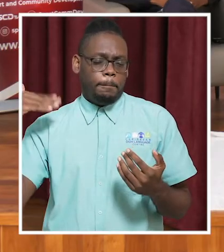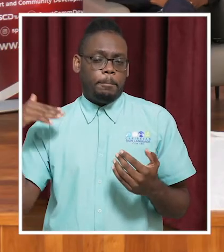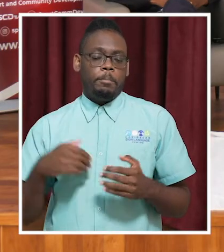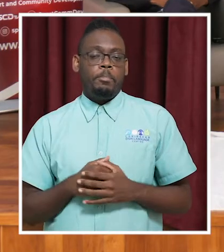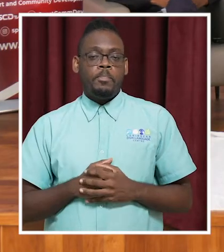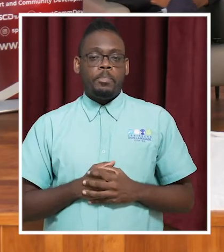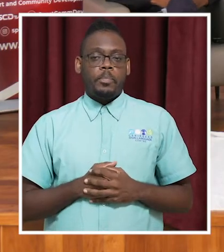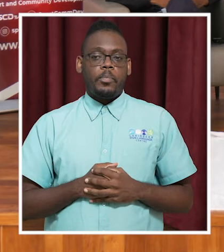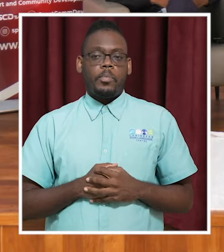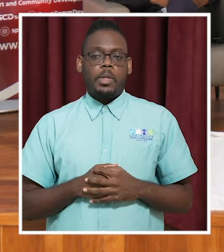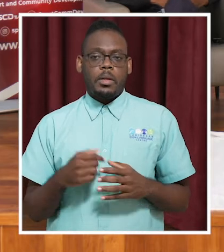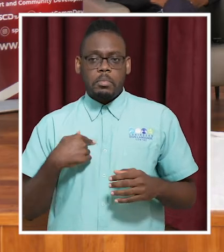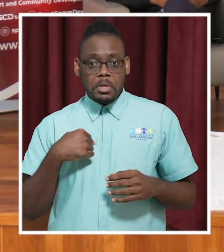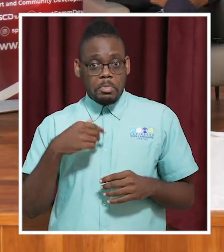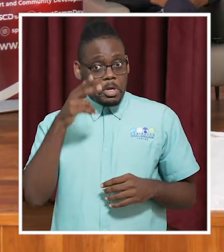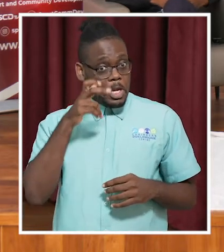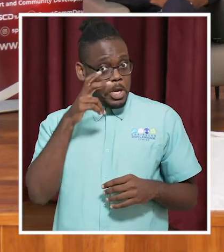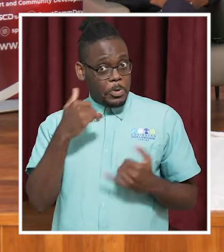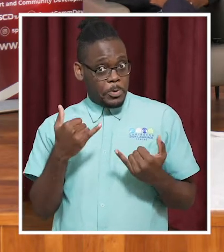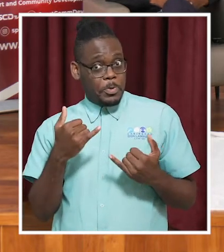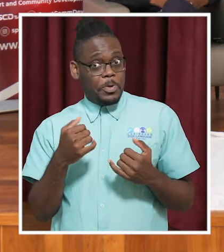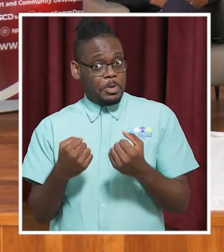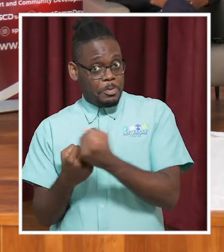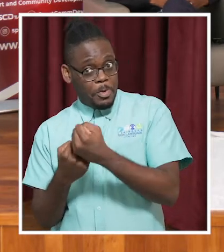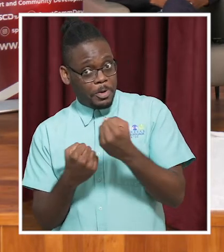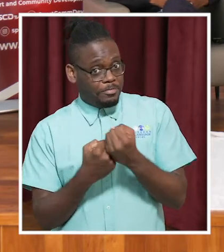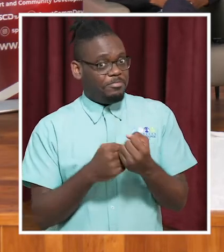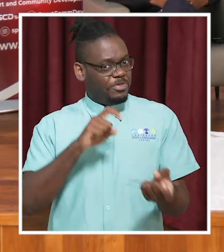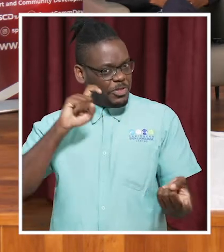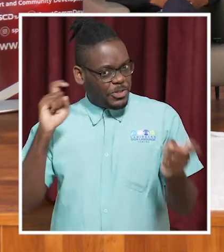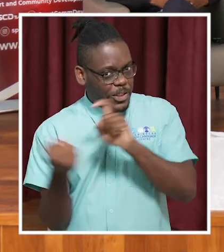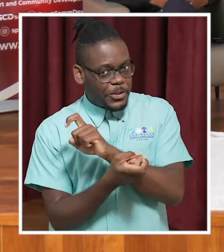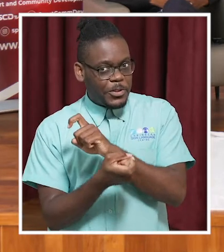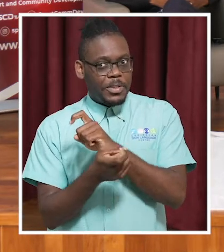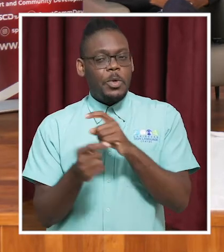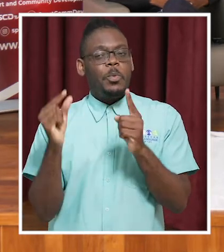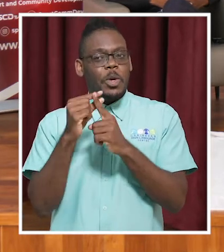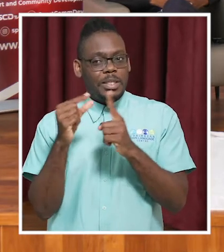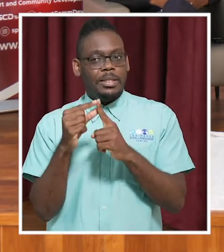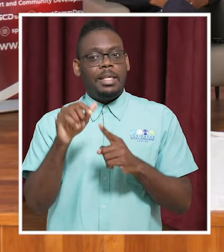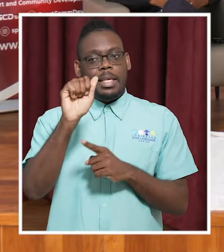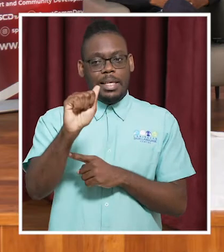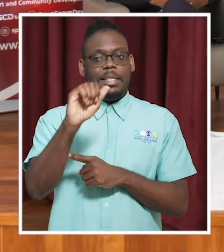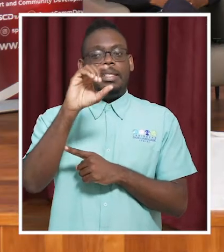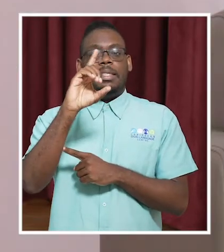changing of the name ADHD to probably ADHD instead of disorder condition. No,